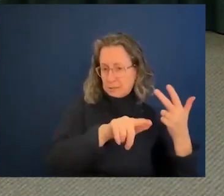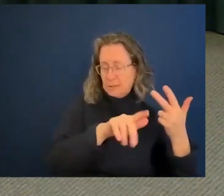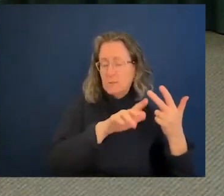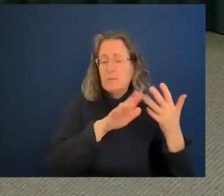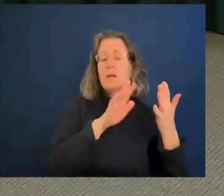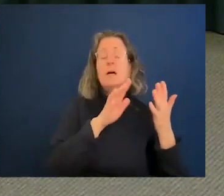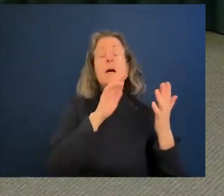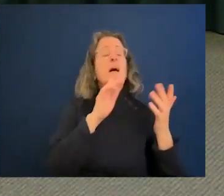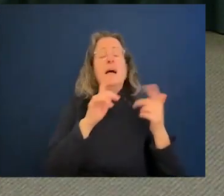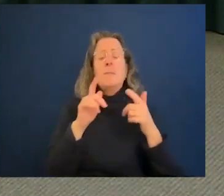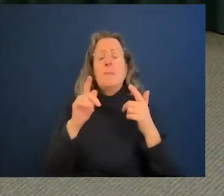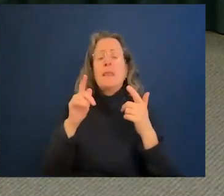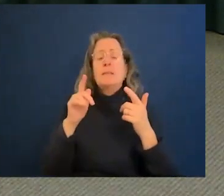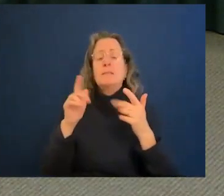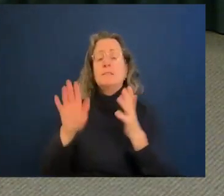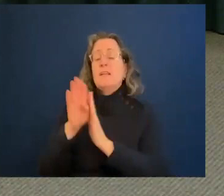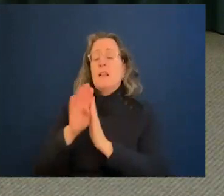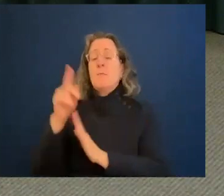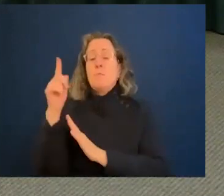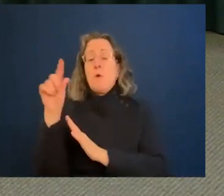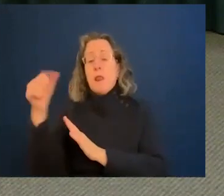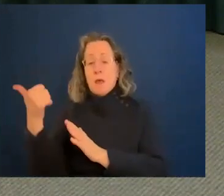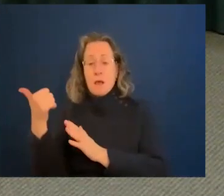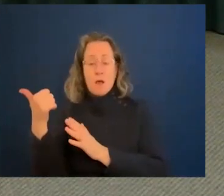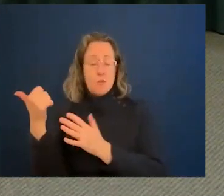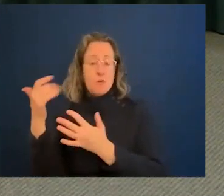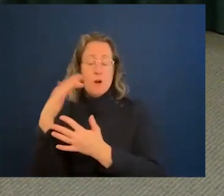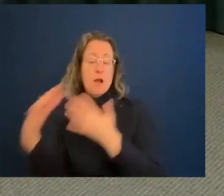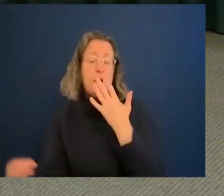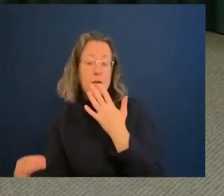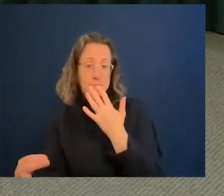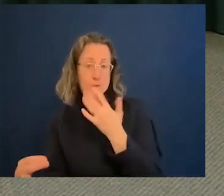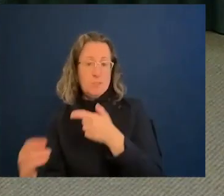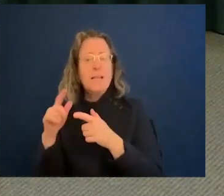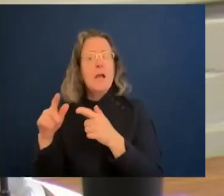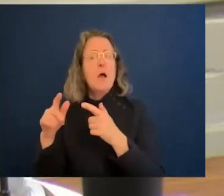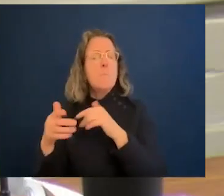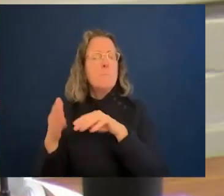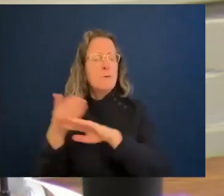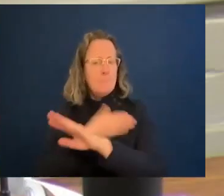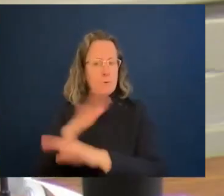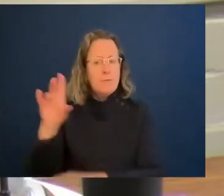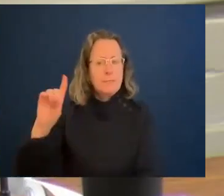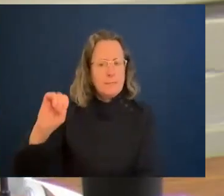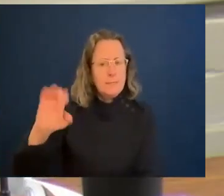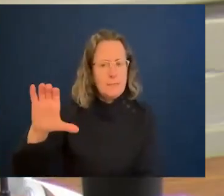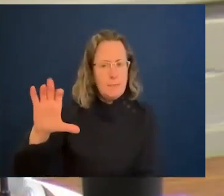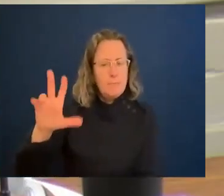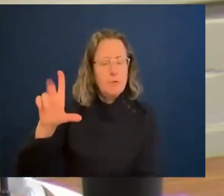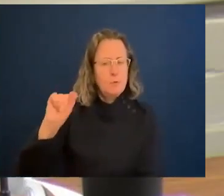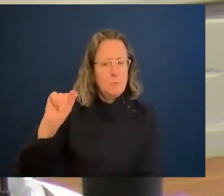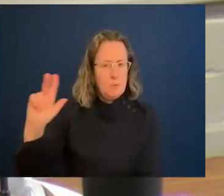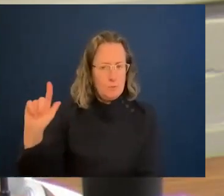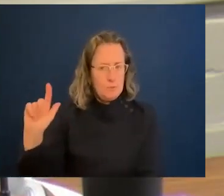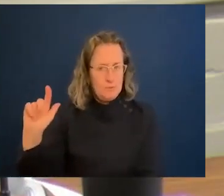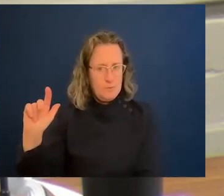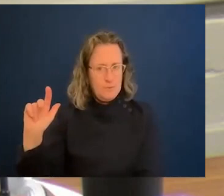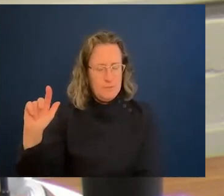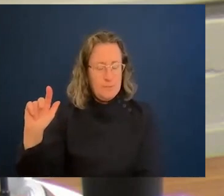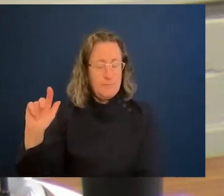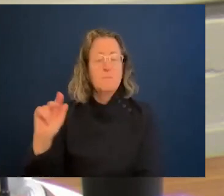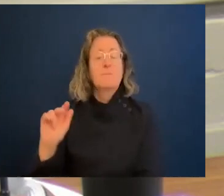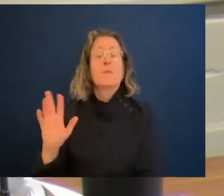for a decision into September of 2023. and then finally implementing the